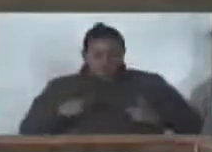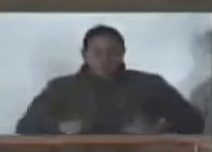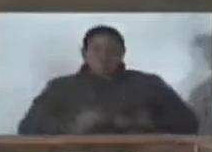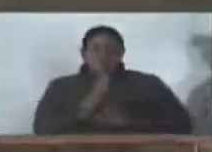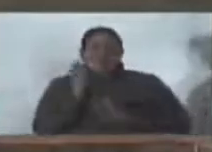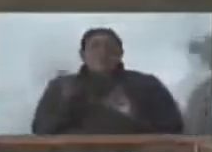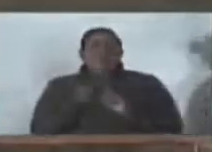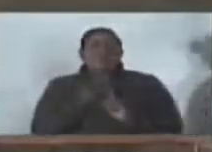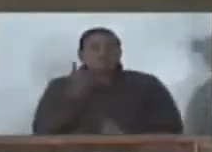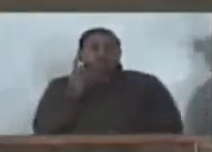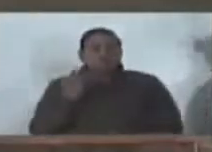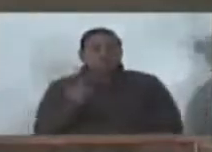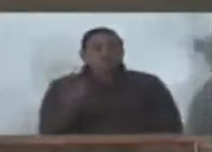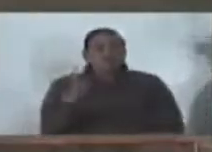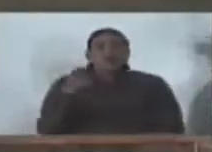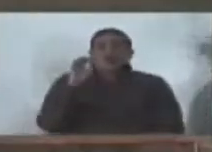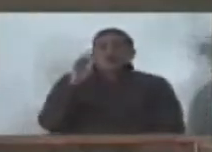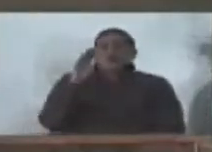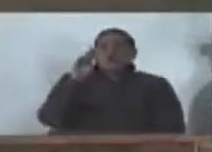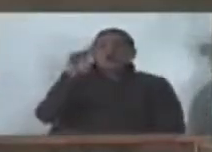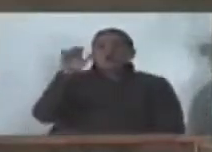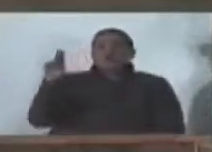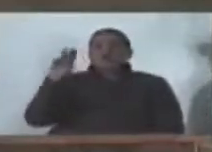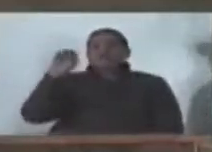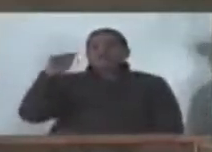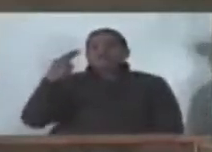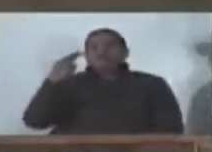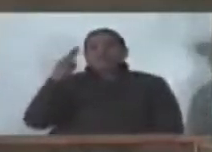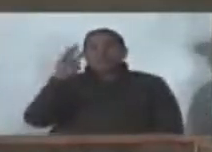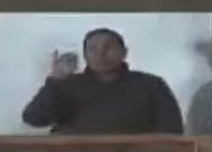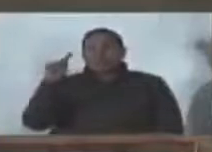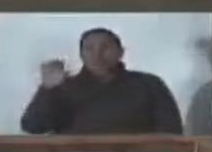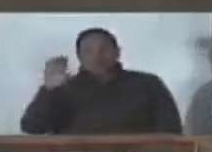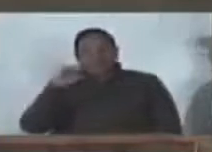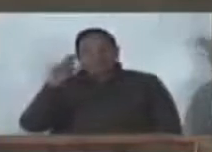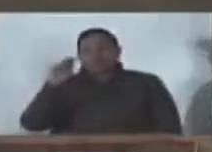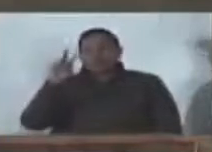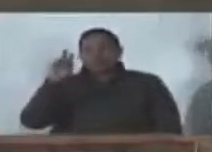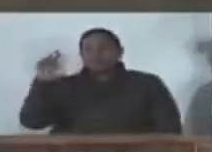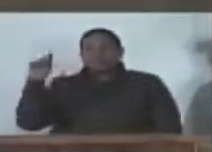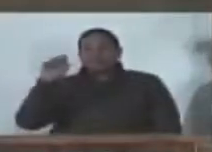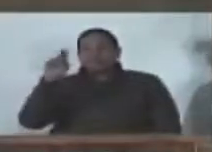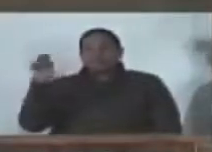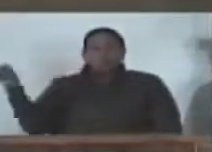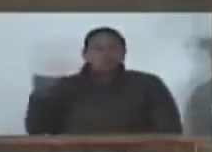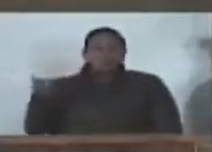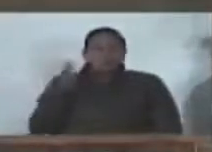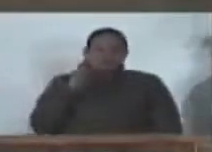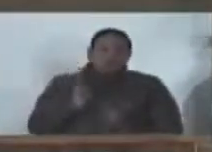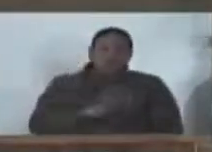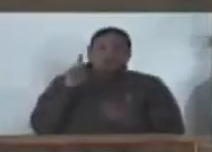advocates, Oberlin Smith-White and Novlet Grant, who were recognized on Heroes Day for their